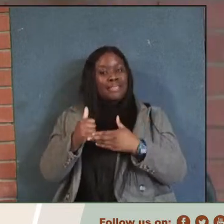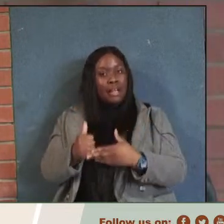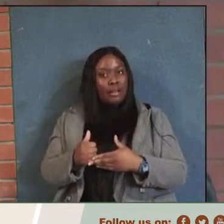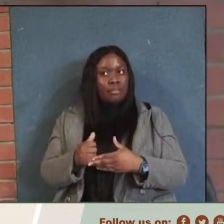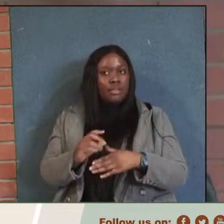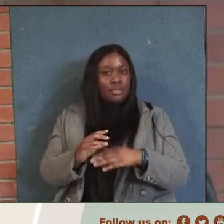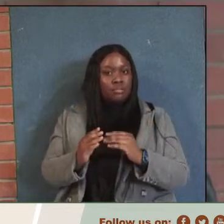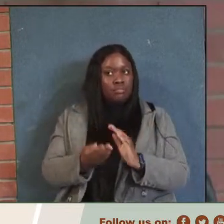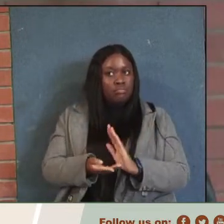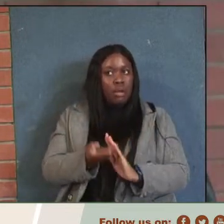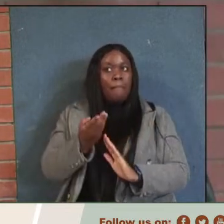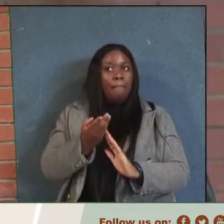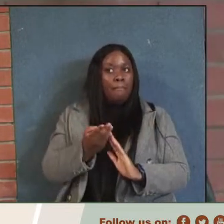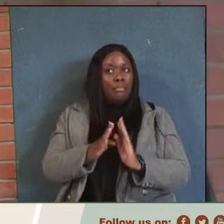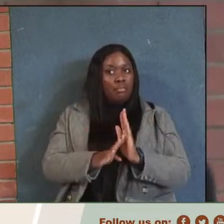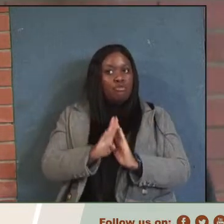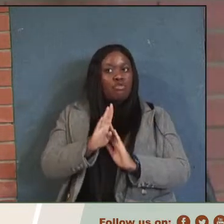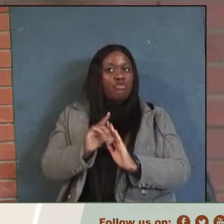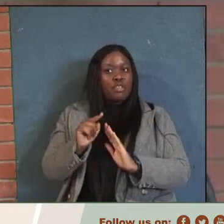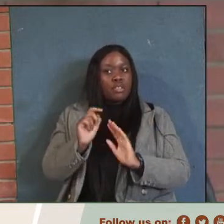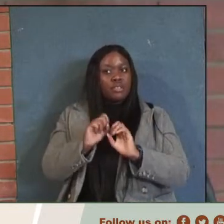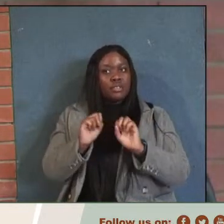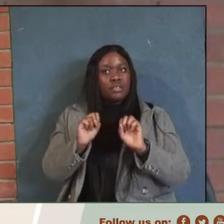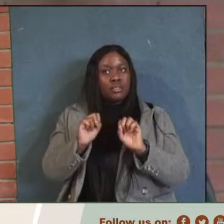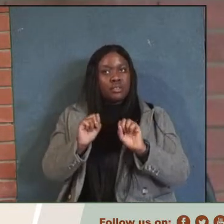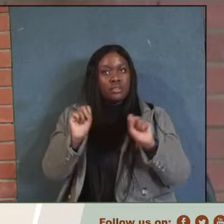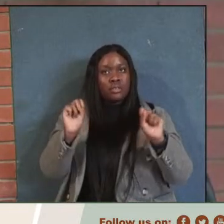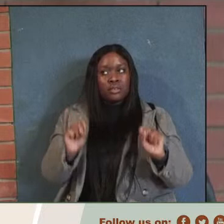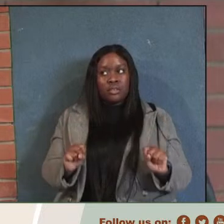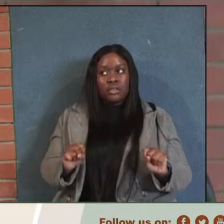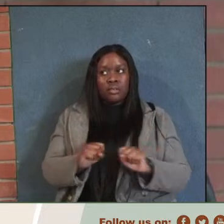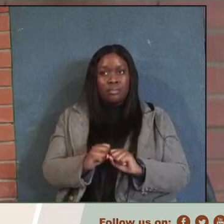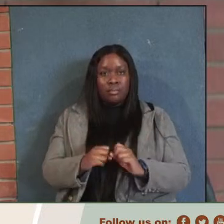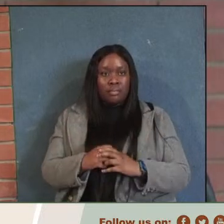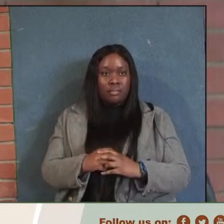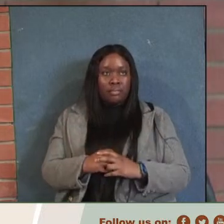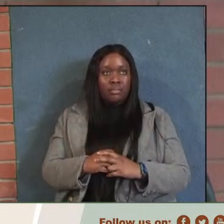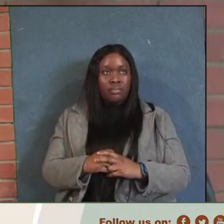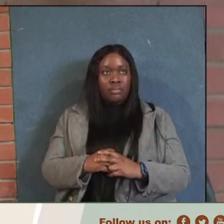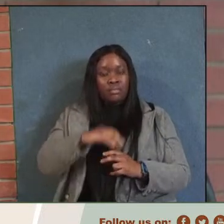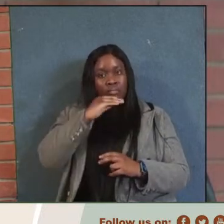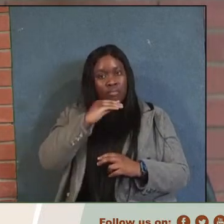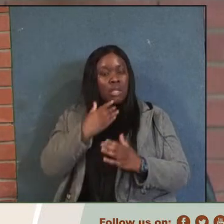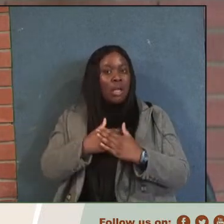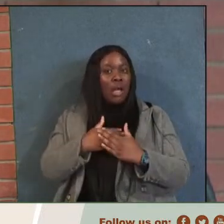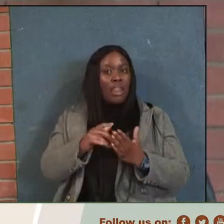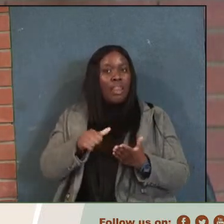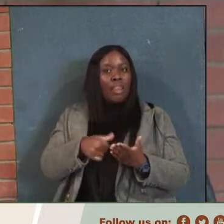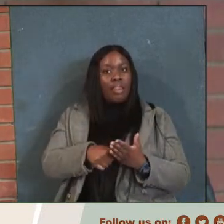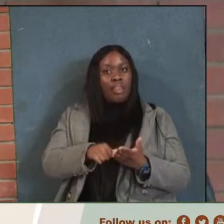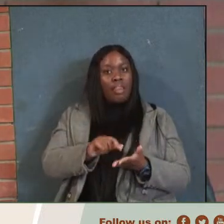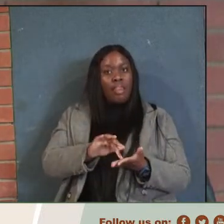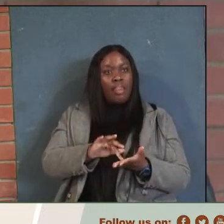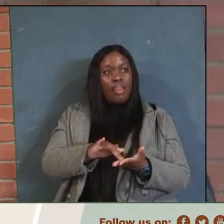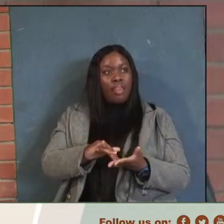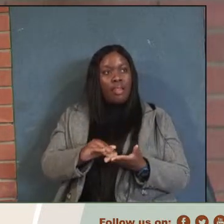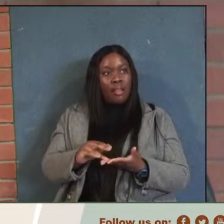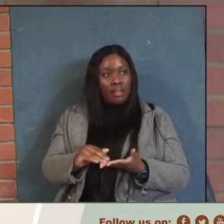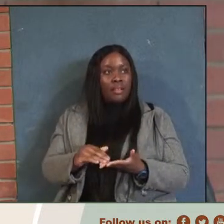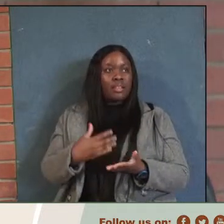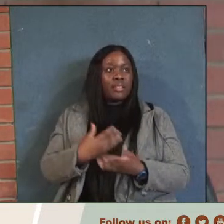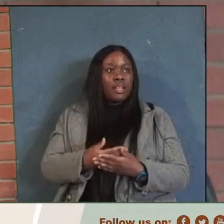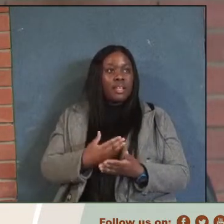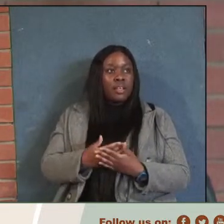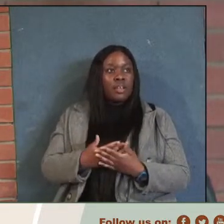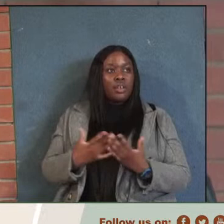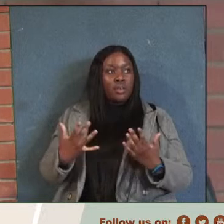solution to the software is that we should implement biometrics. Biometrics need to be normalized, especially in places